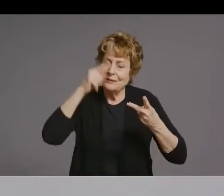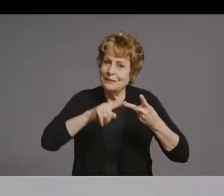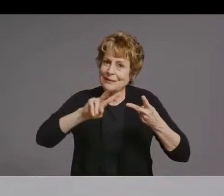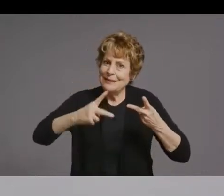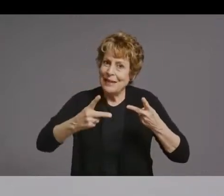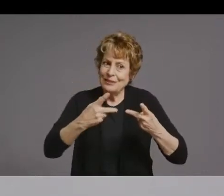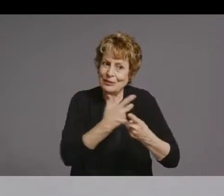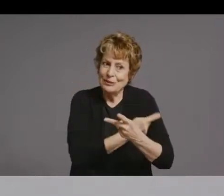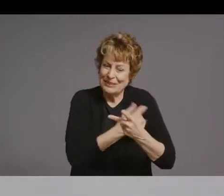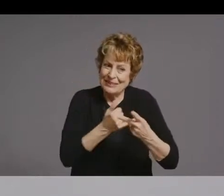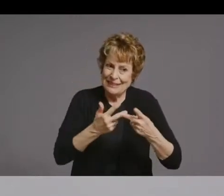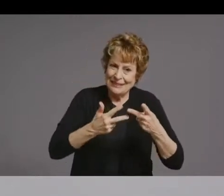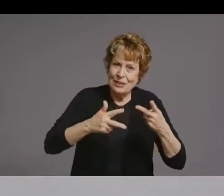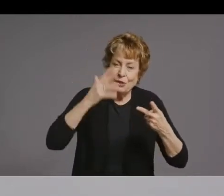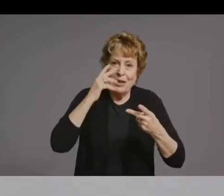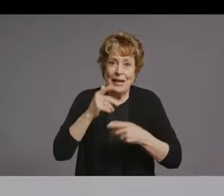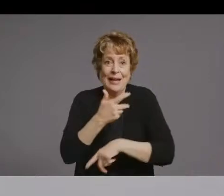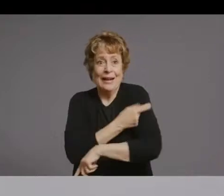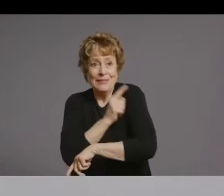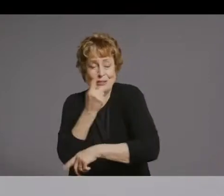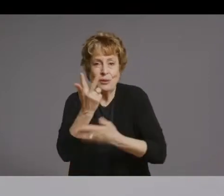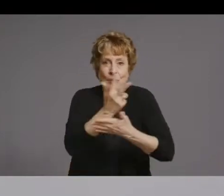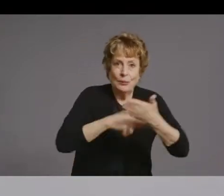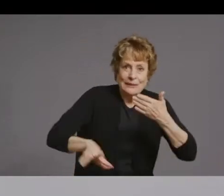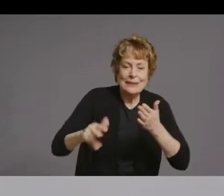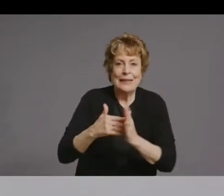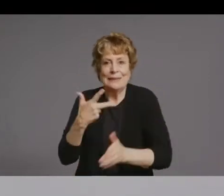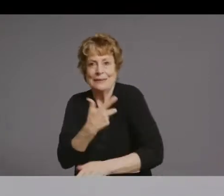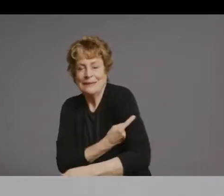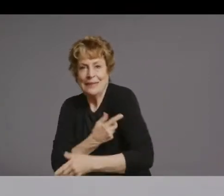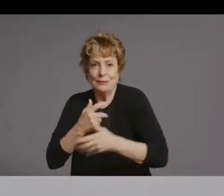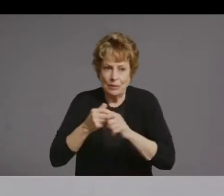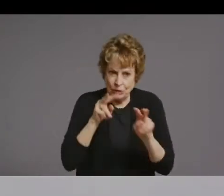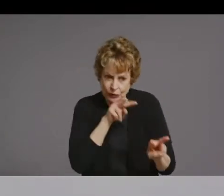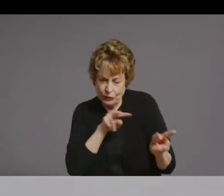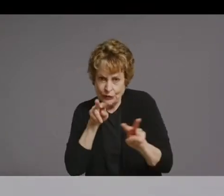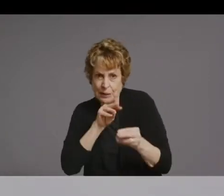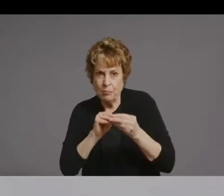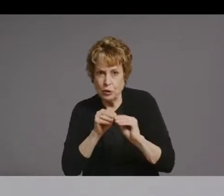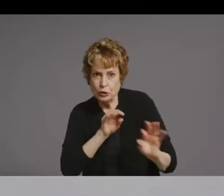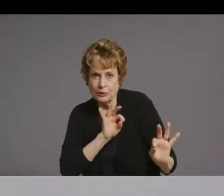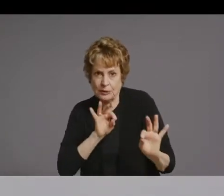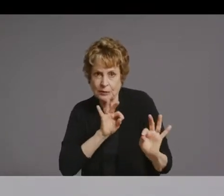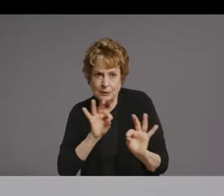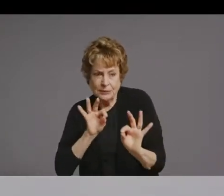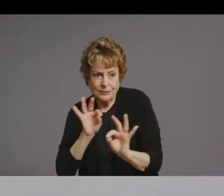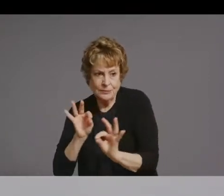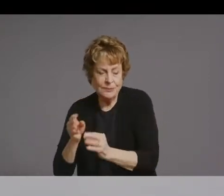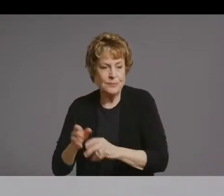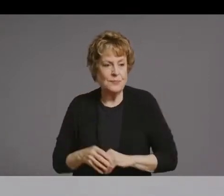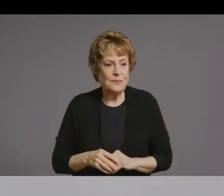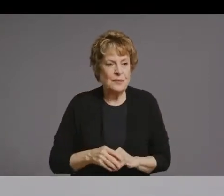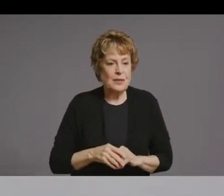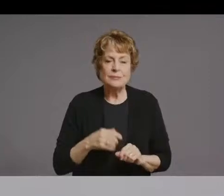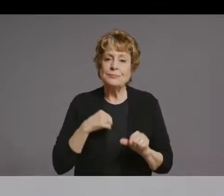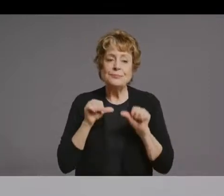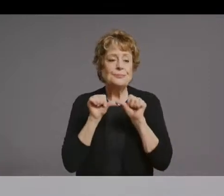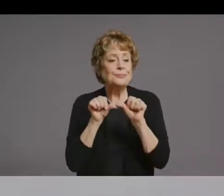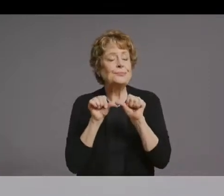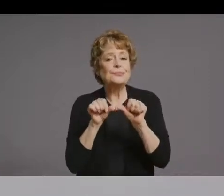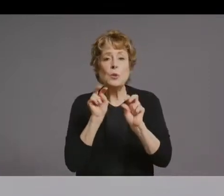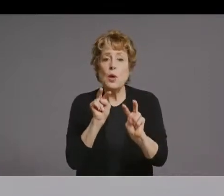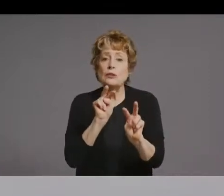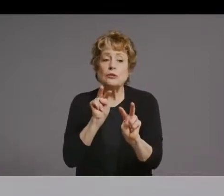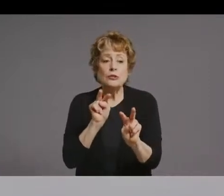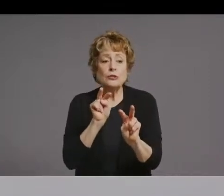that, because we want to make sure that everyone gets the opportunity to get that second dose of Pfizer. But we do continue to monitor. We had